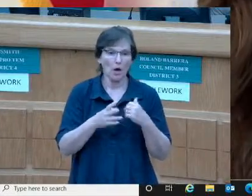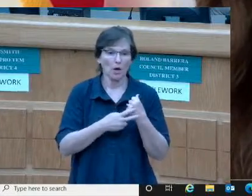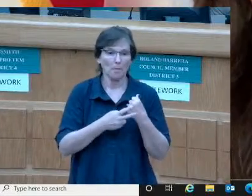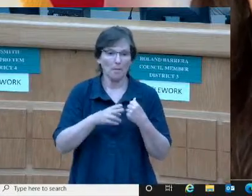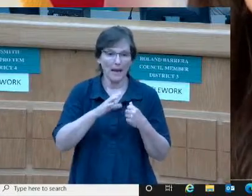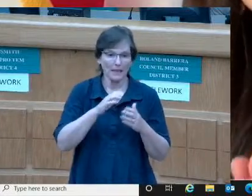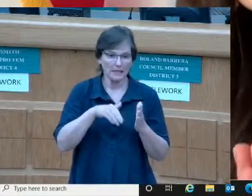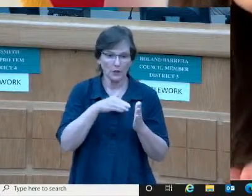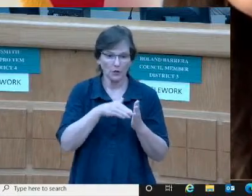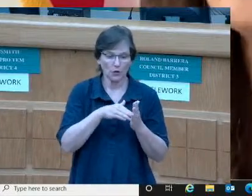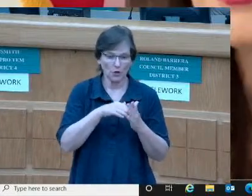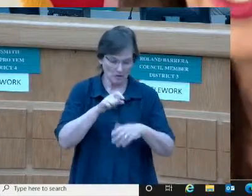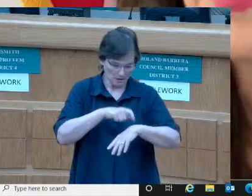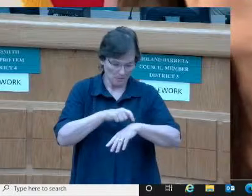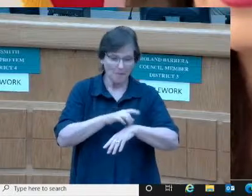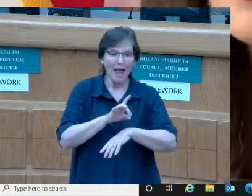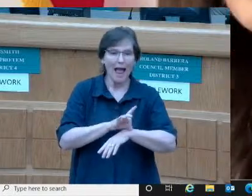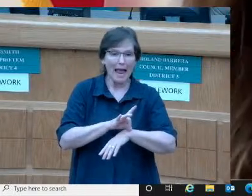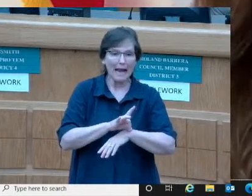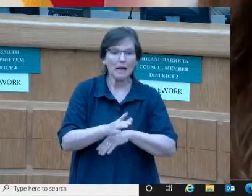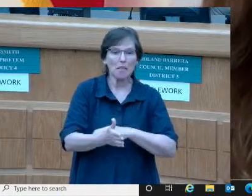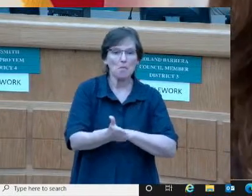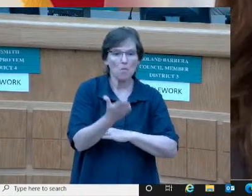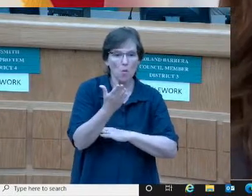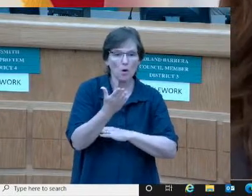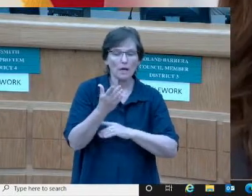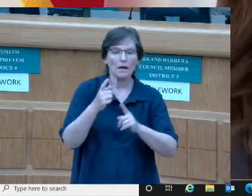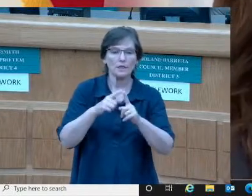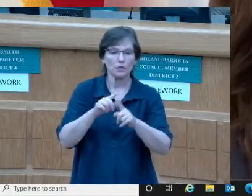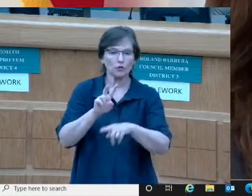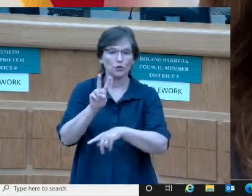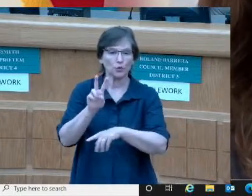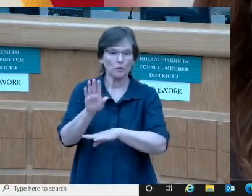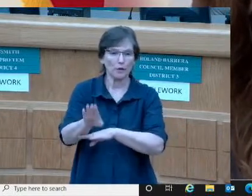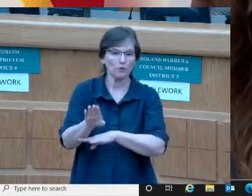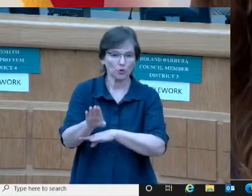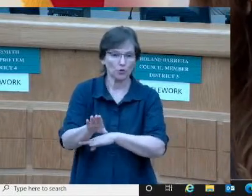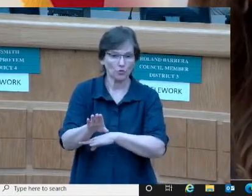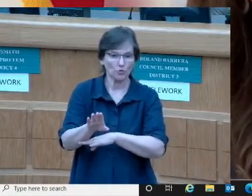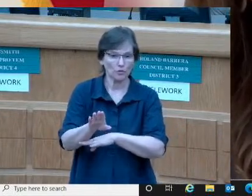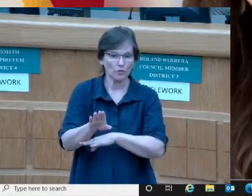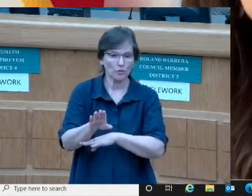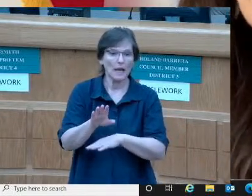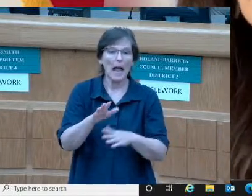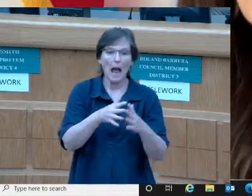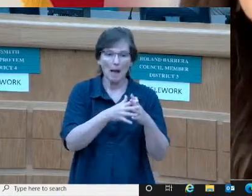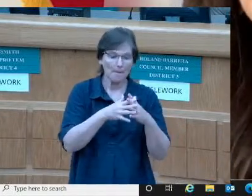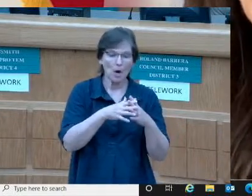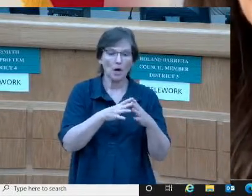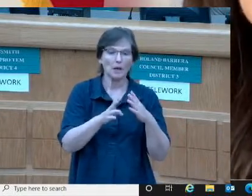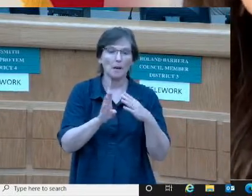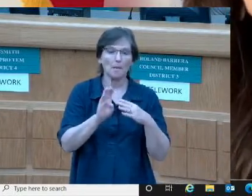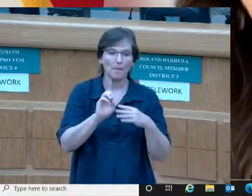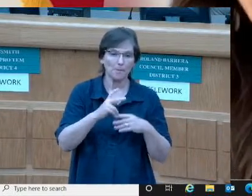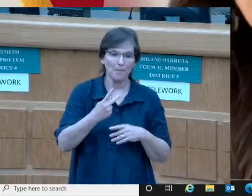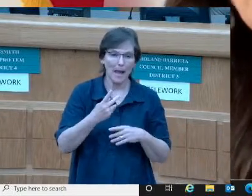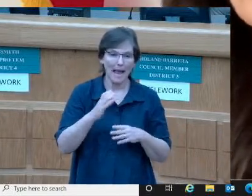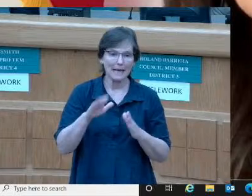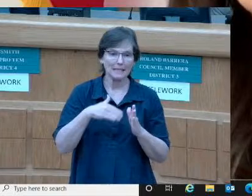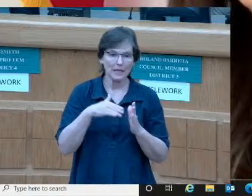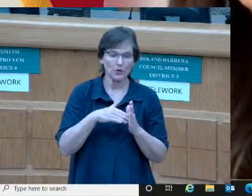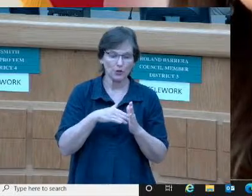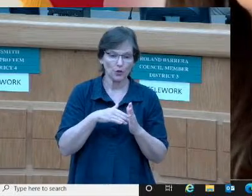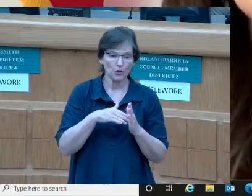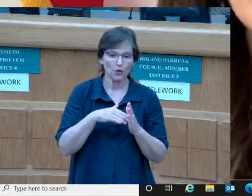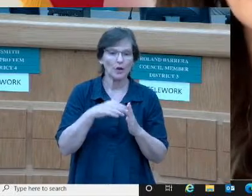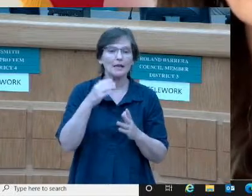8 a.m. till 2 p.m. American Bank Center up until Saturday, 8 a.m. to 2 p.m. Now,